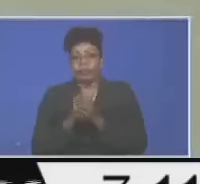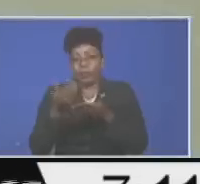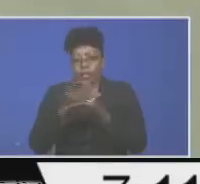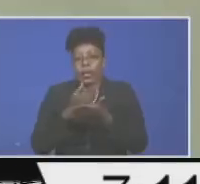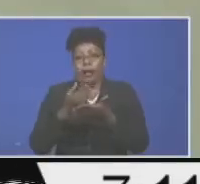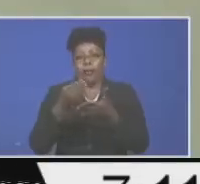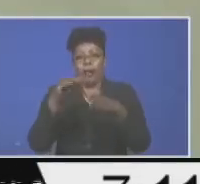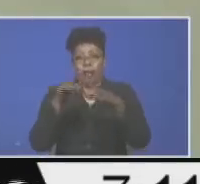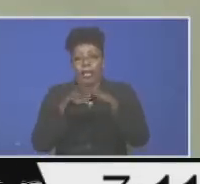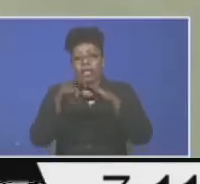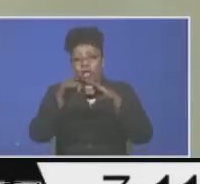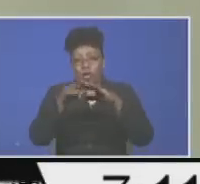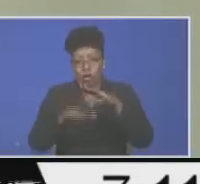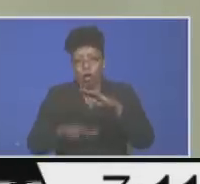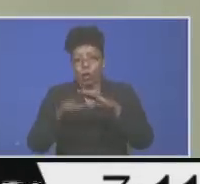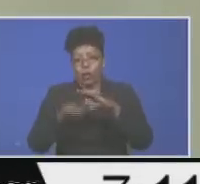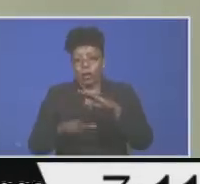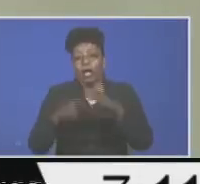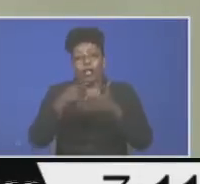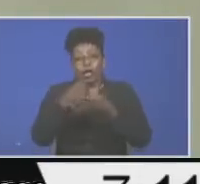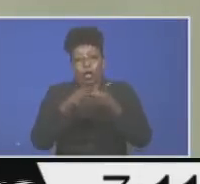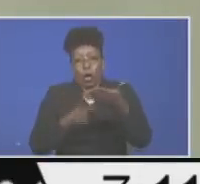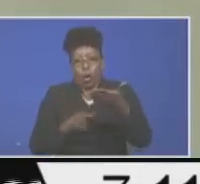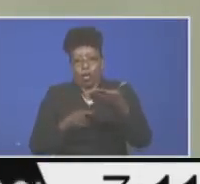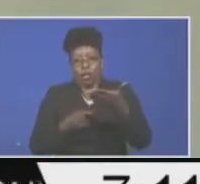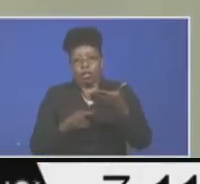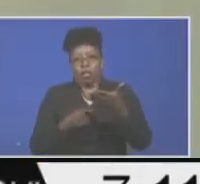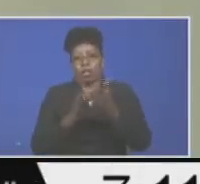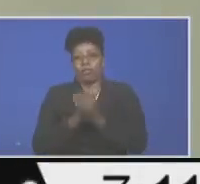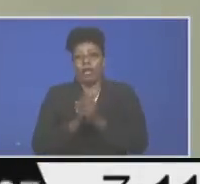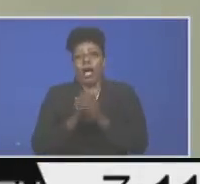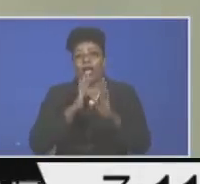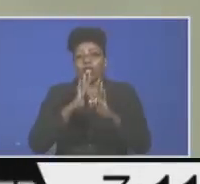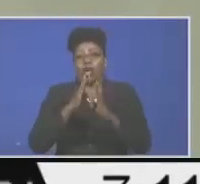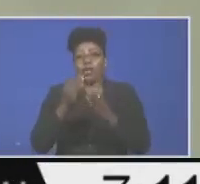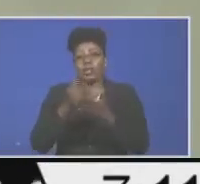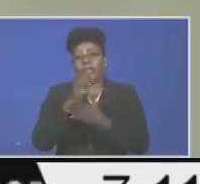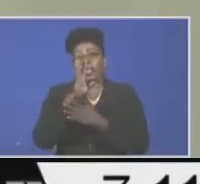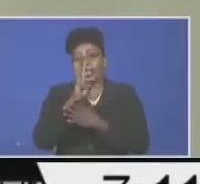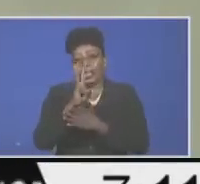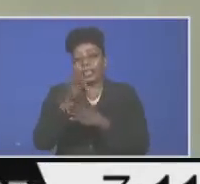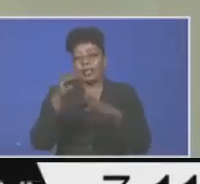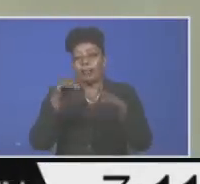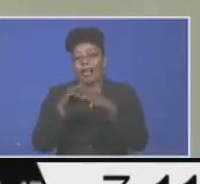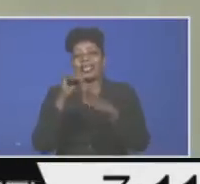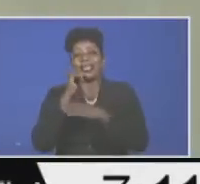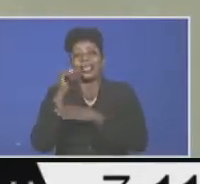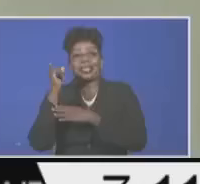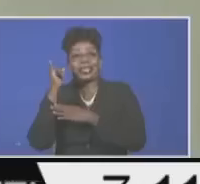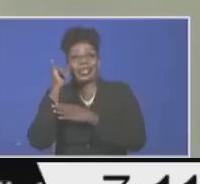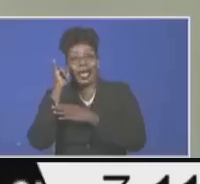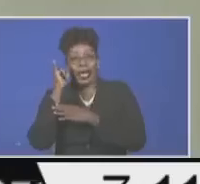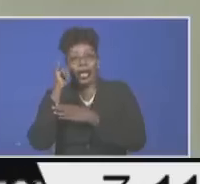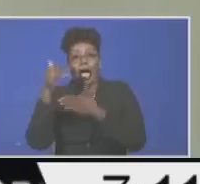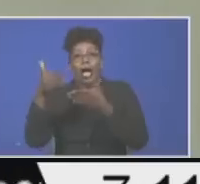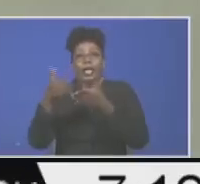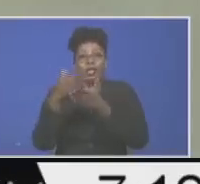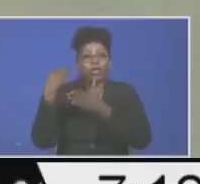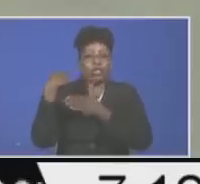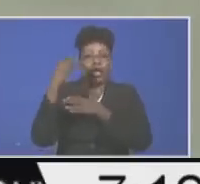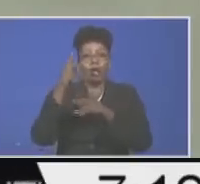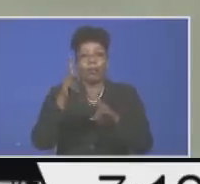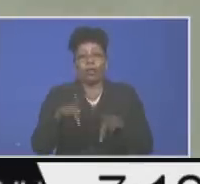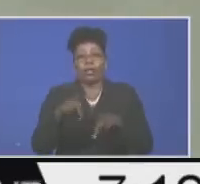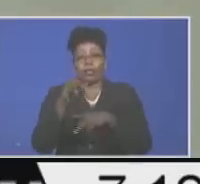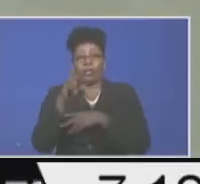have already lowered their fees. I spoke to all 6 of the clearing banks yesterday, and along with the new chairperson,